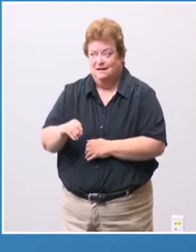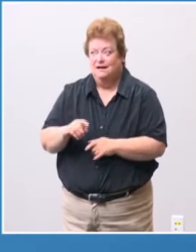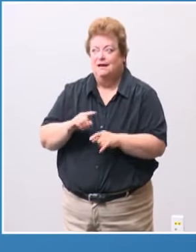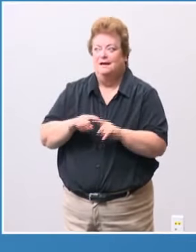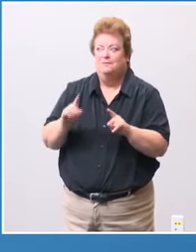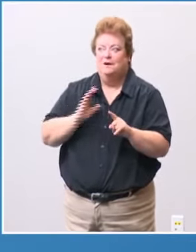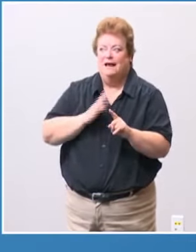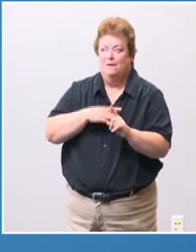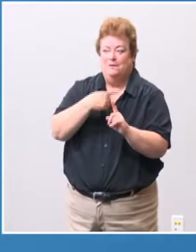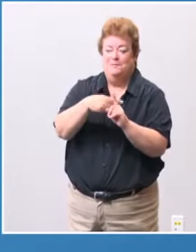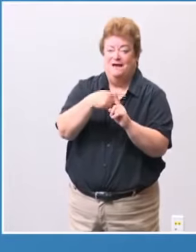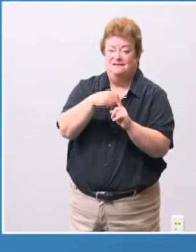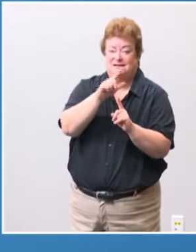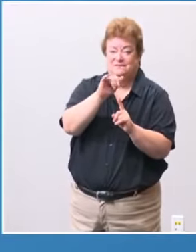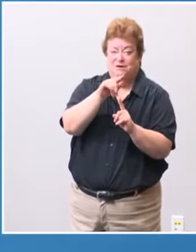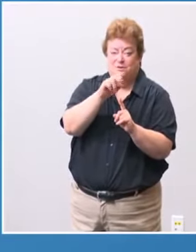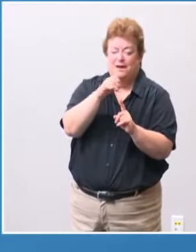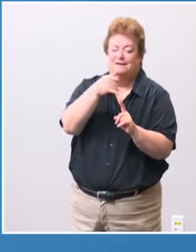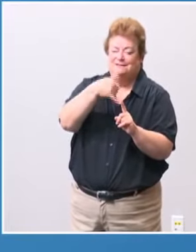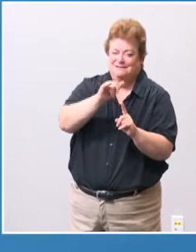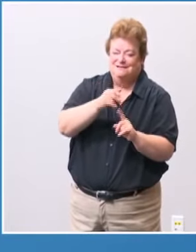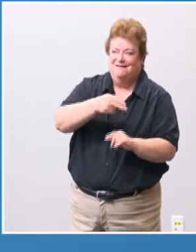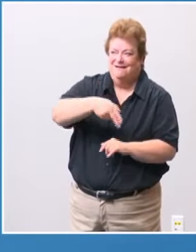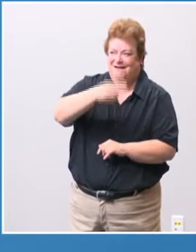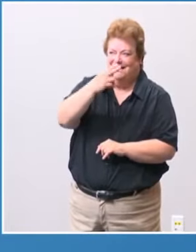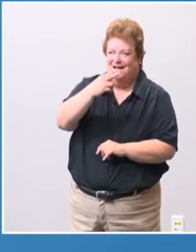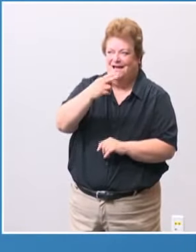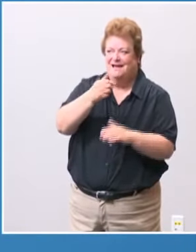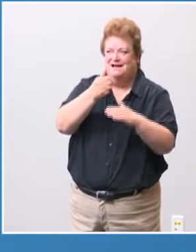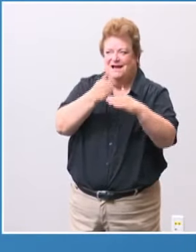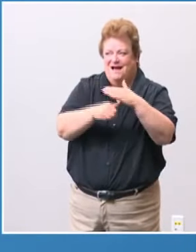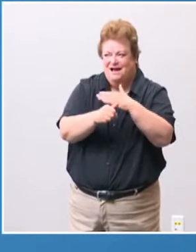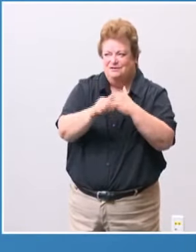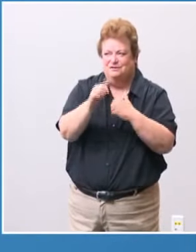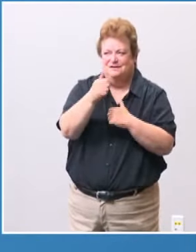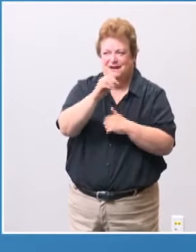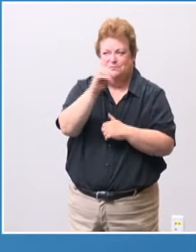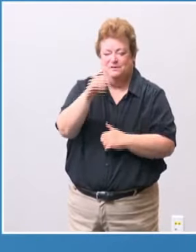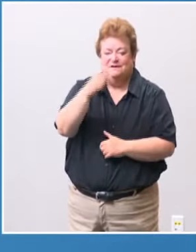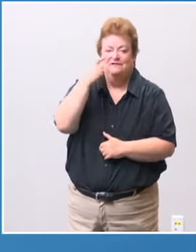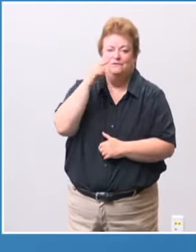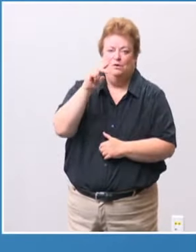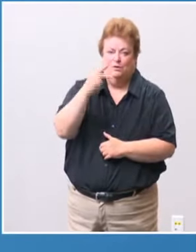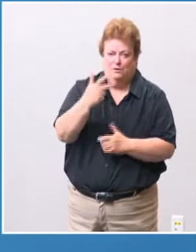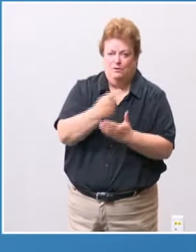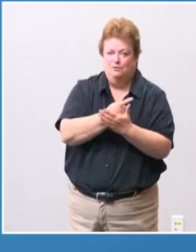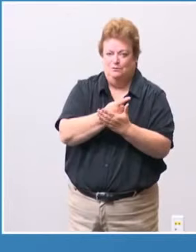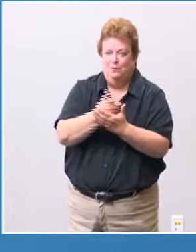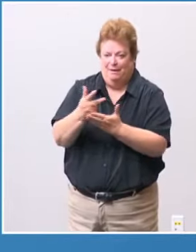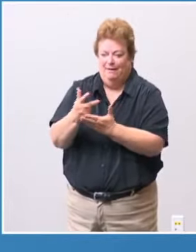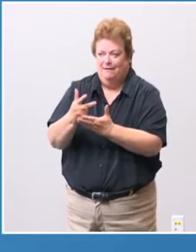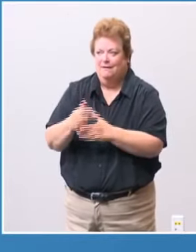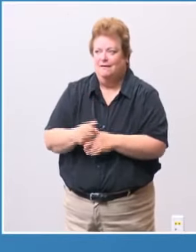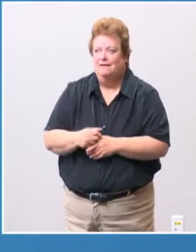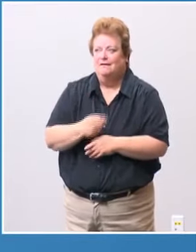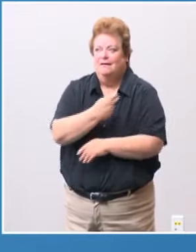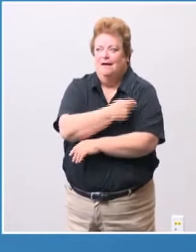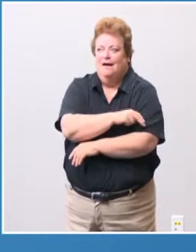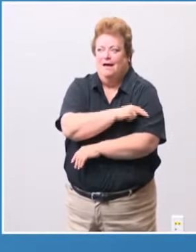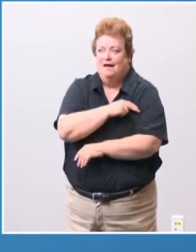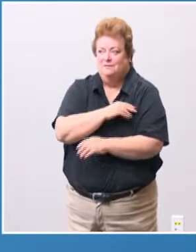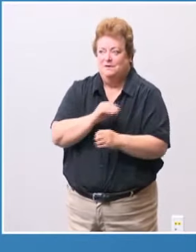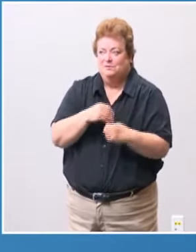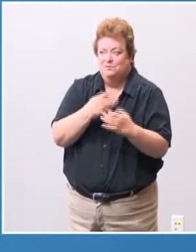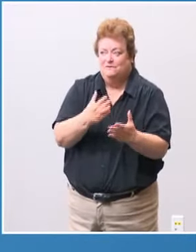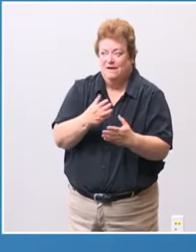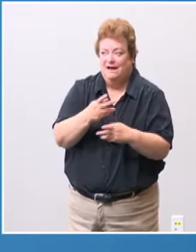our positivity rate remains high at just under 10% for the third straight week. And our hospitals providing